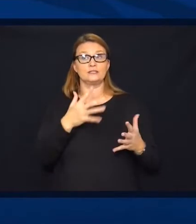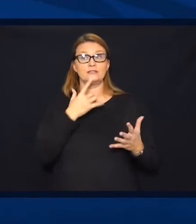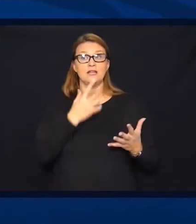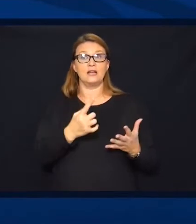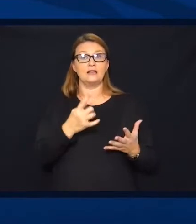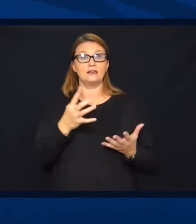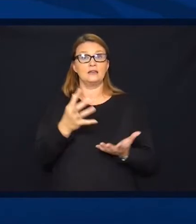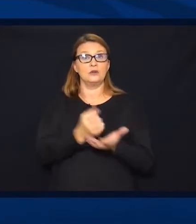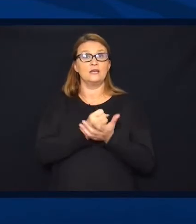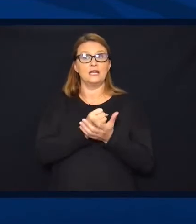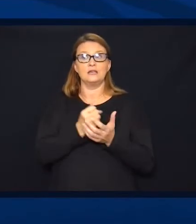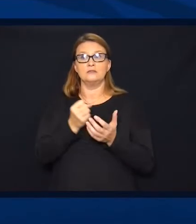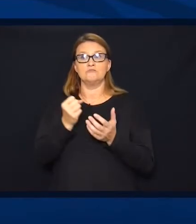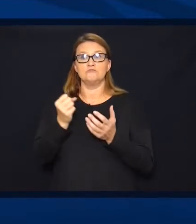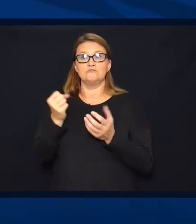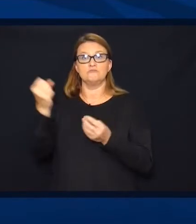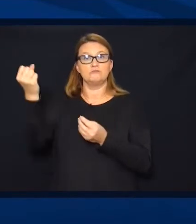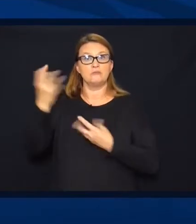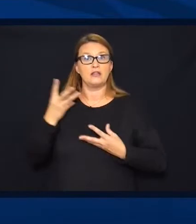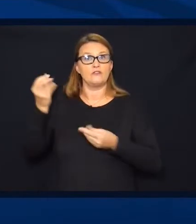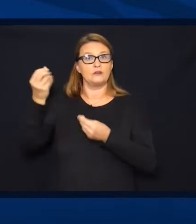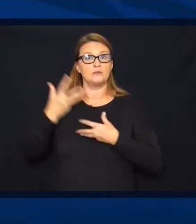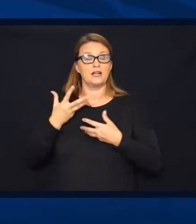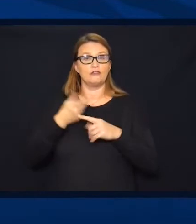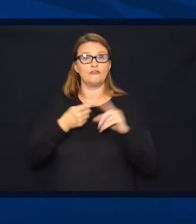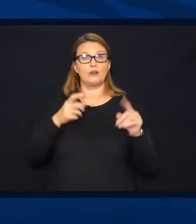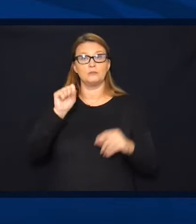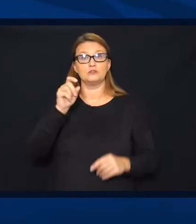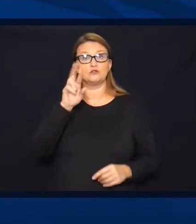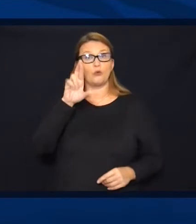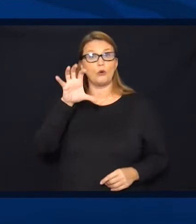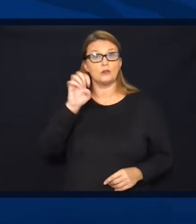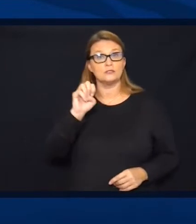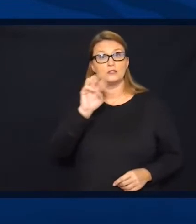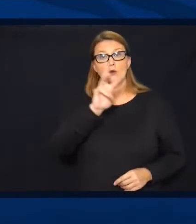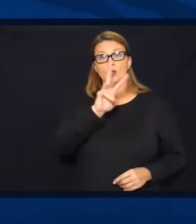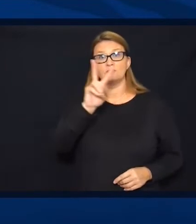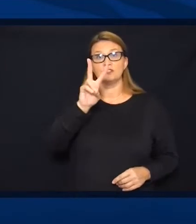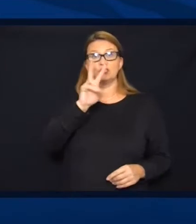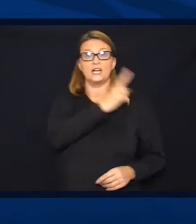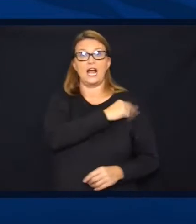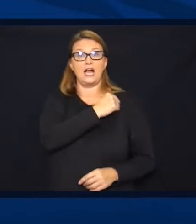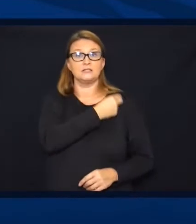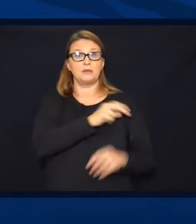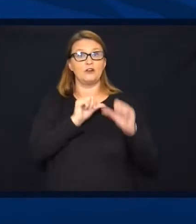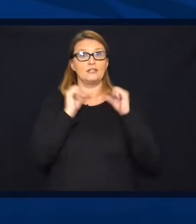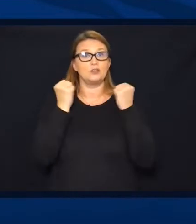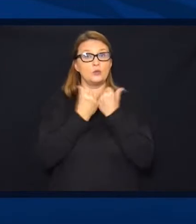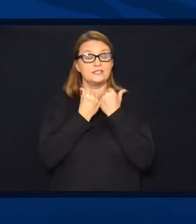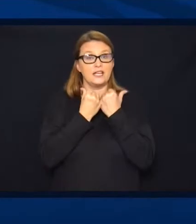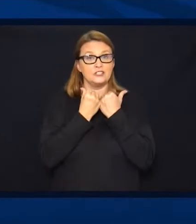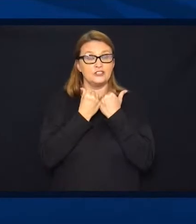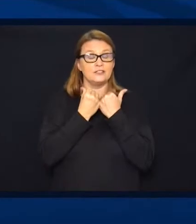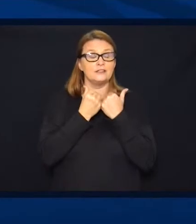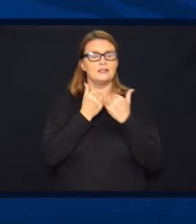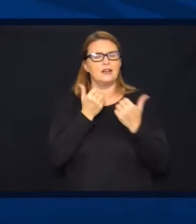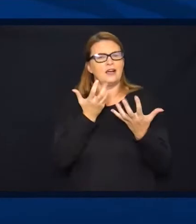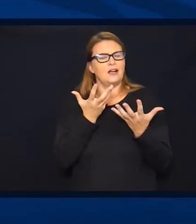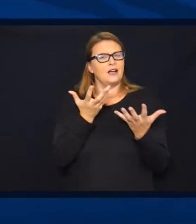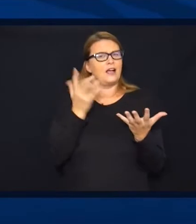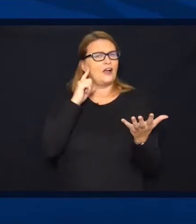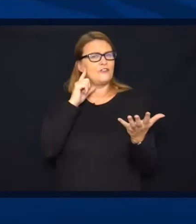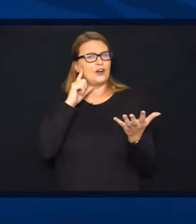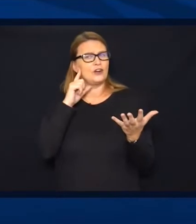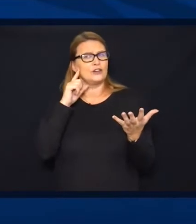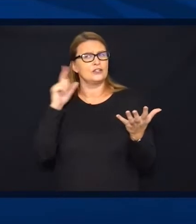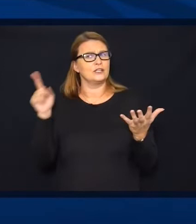nonstop updates direct from the source, which would be the West Virginia Hospital Association. I had heard that you